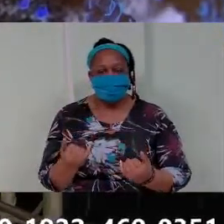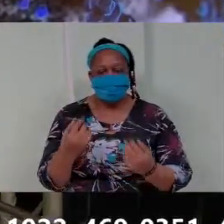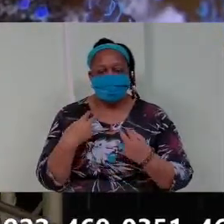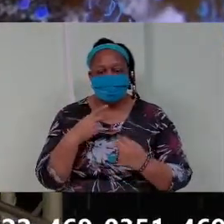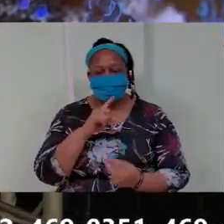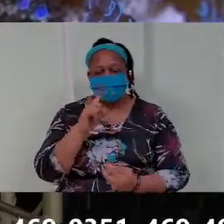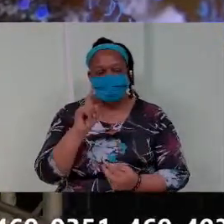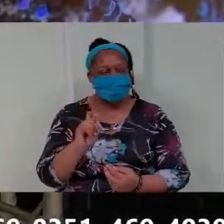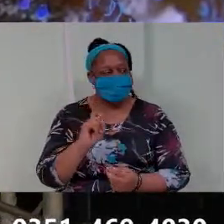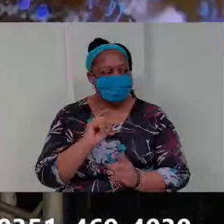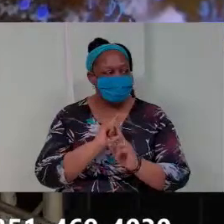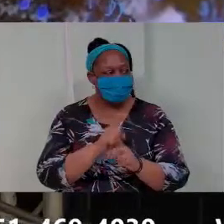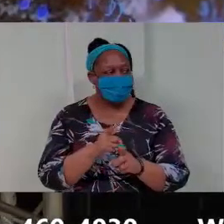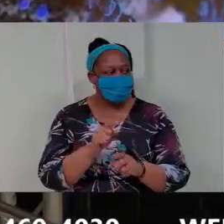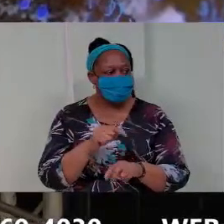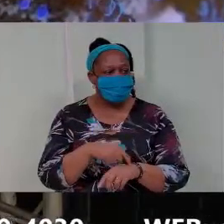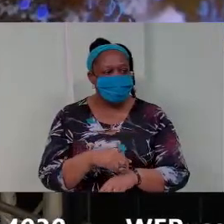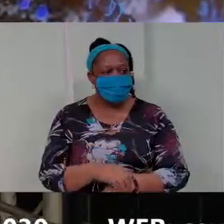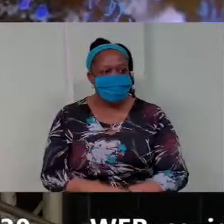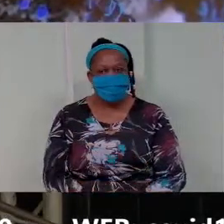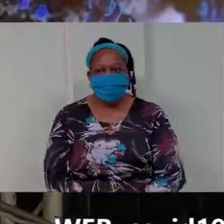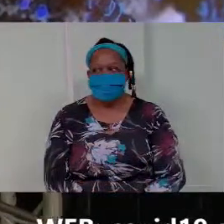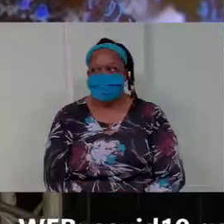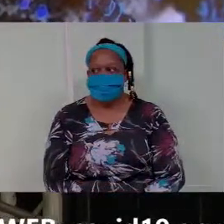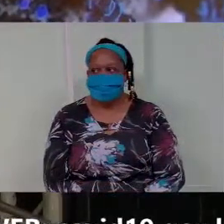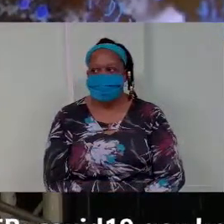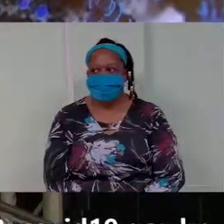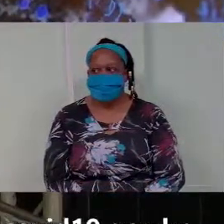answer segment.